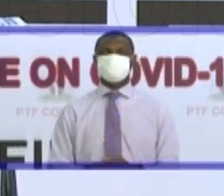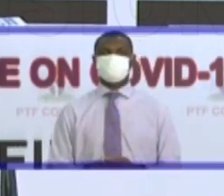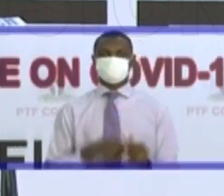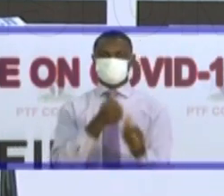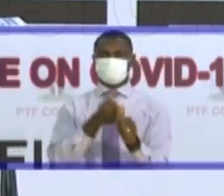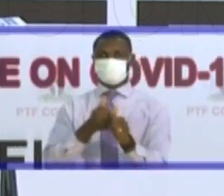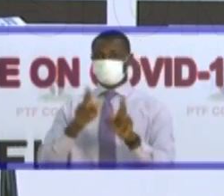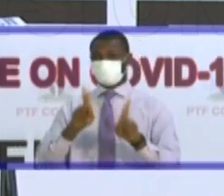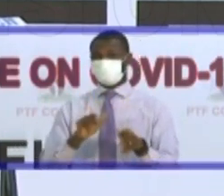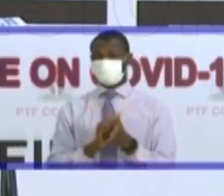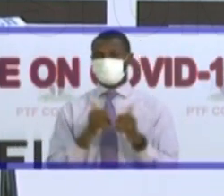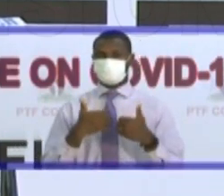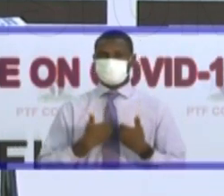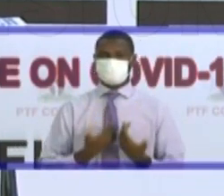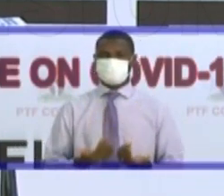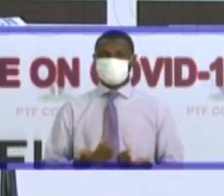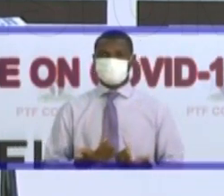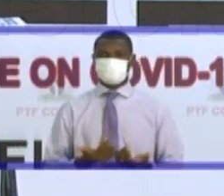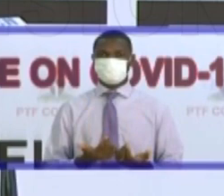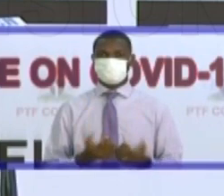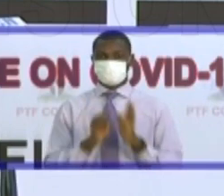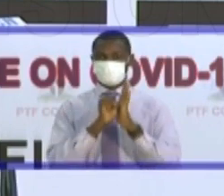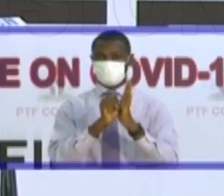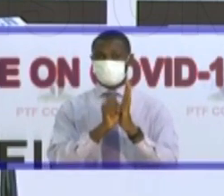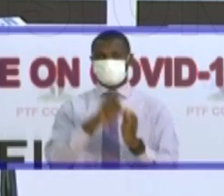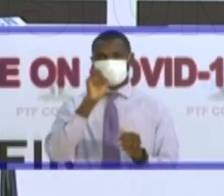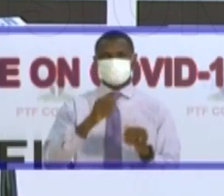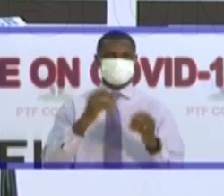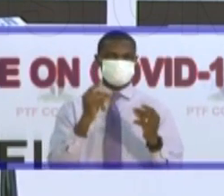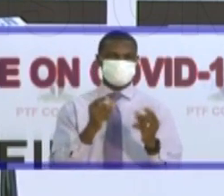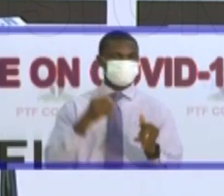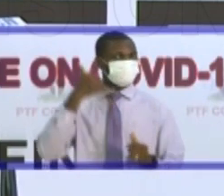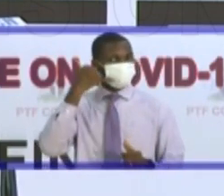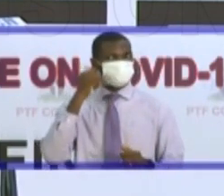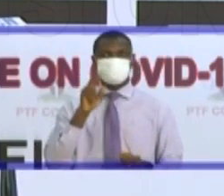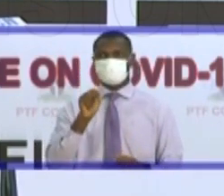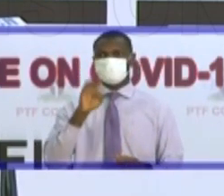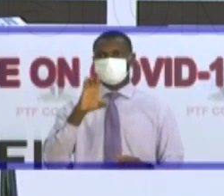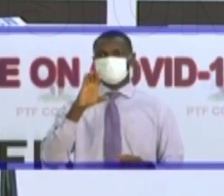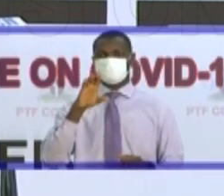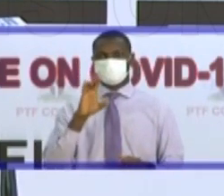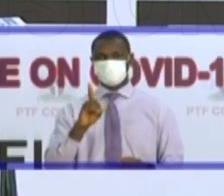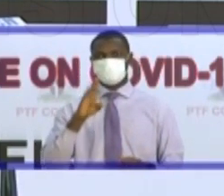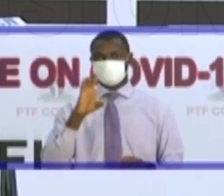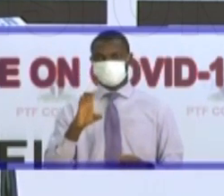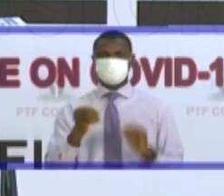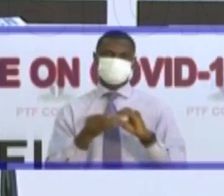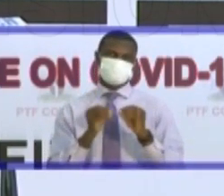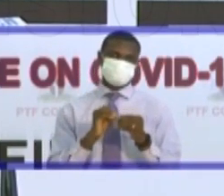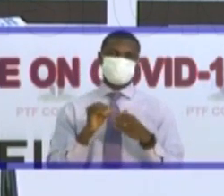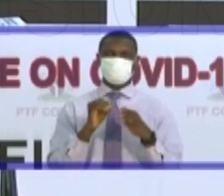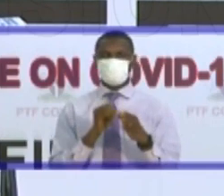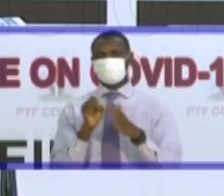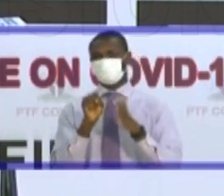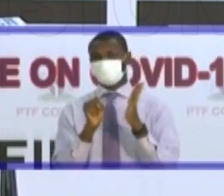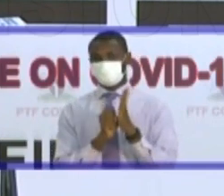Everyone who has a symptom of that nature should call the Center of Nigeria Center for Disease Control or the state emergency number